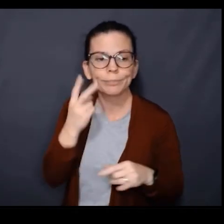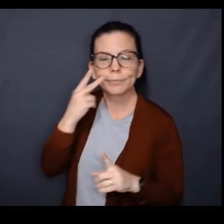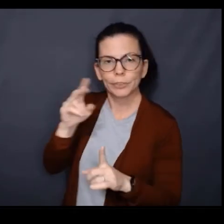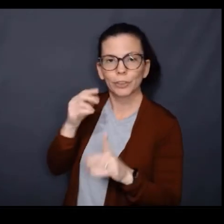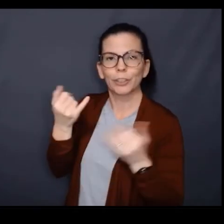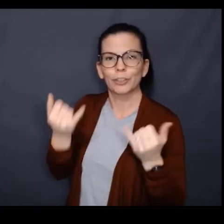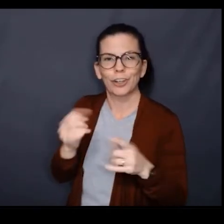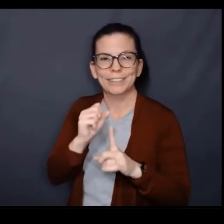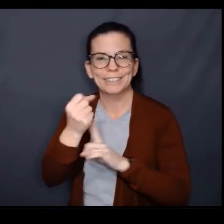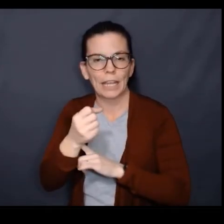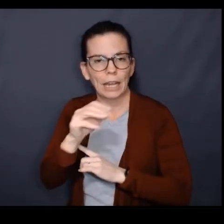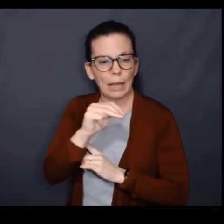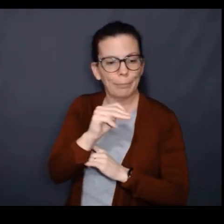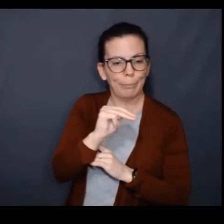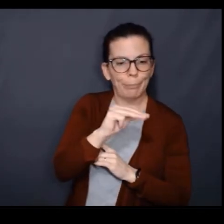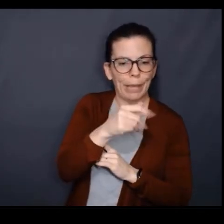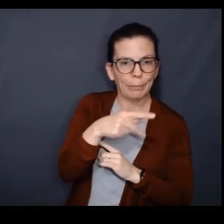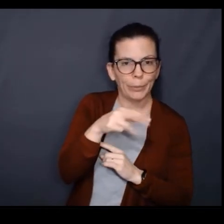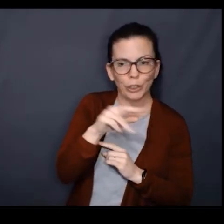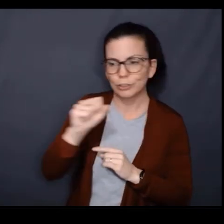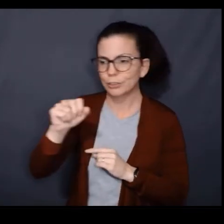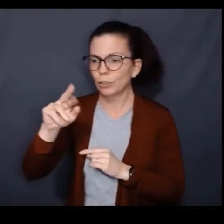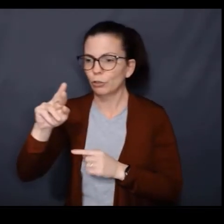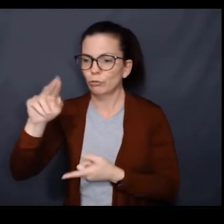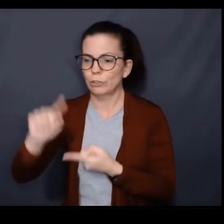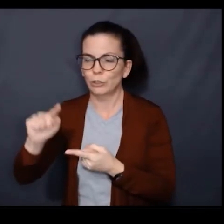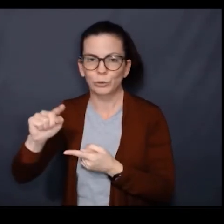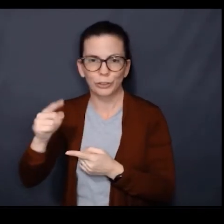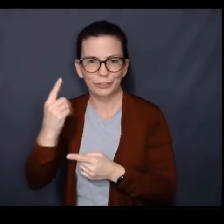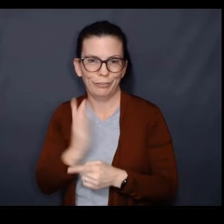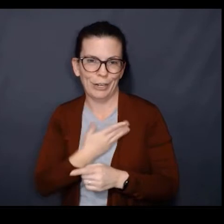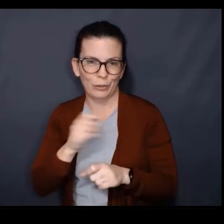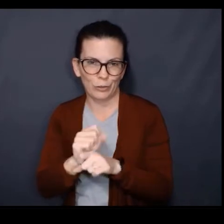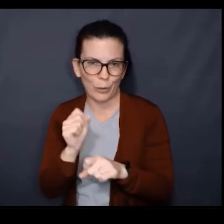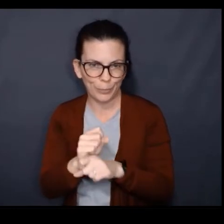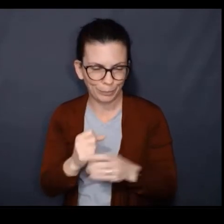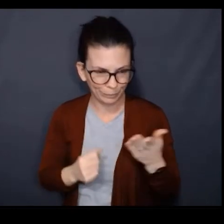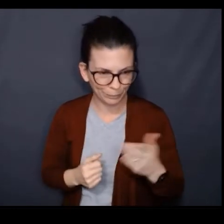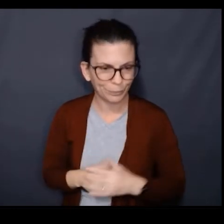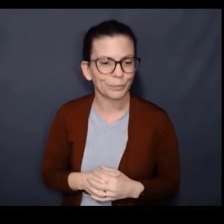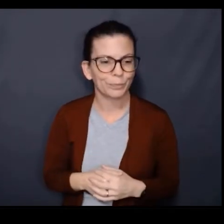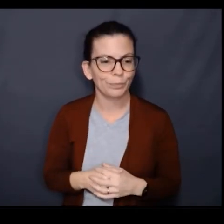error, and we can see the current state of the mappers and reducers for our job.